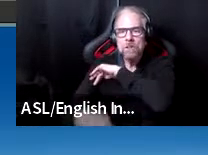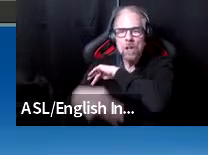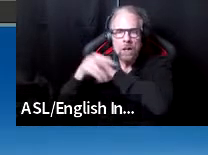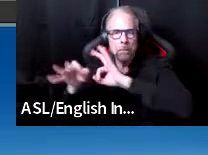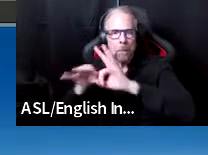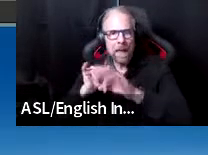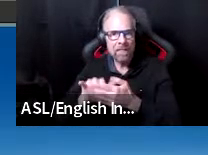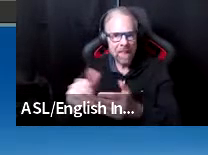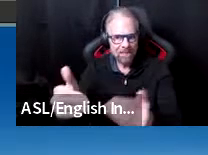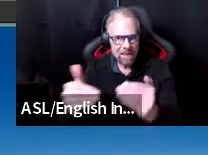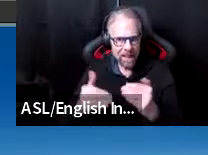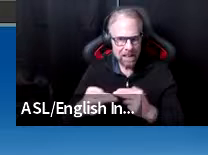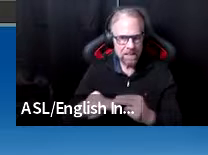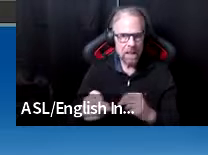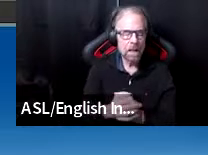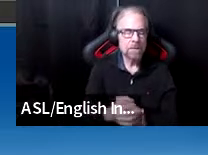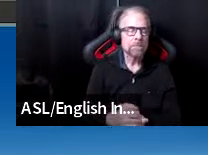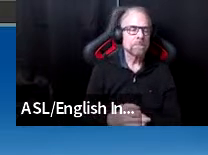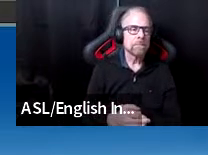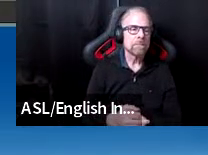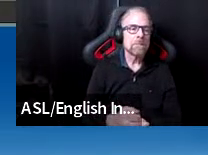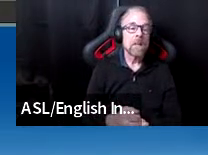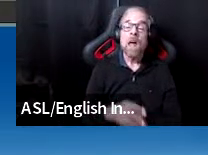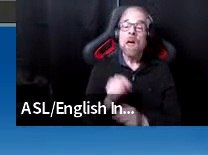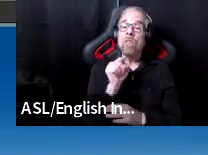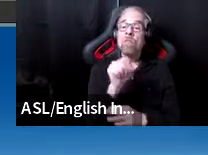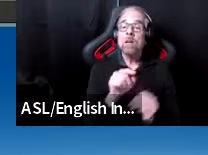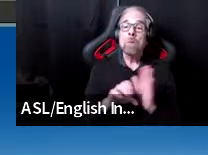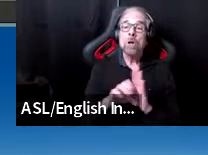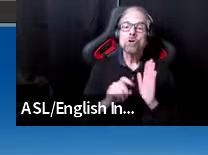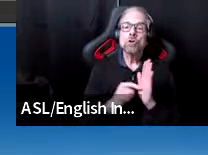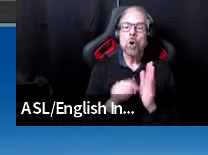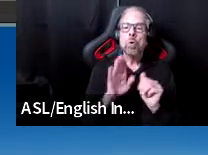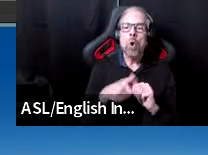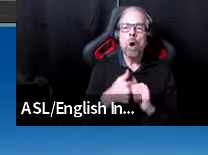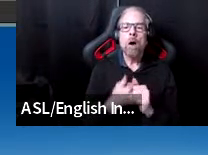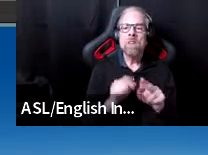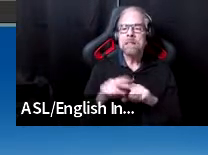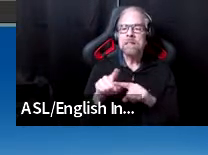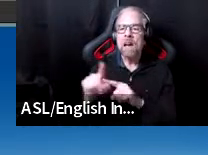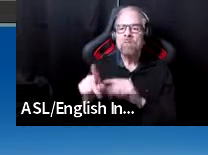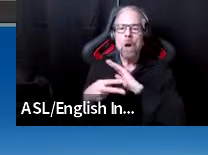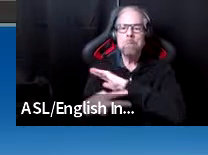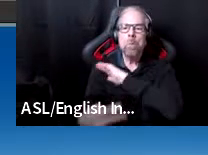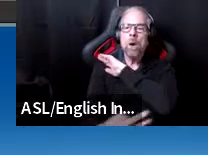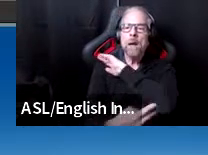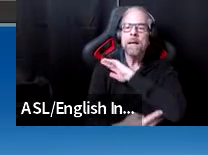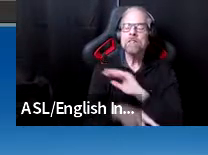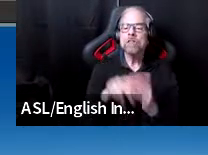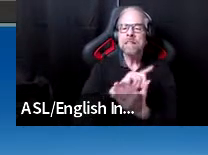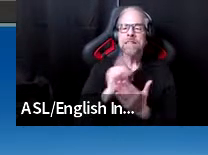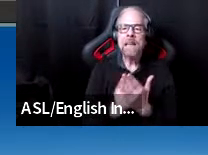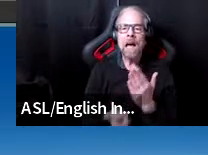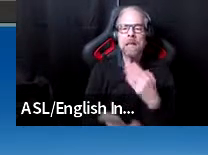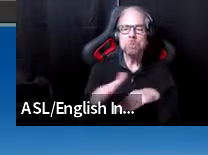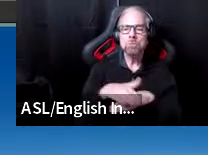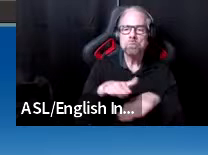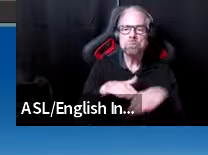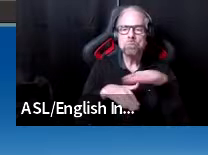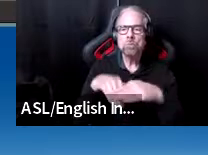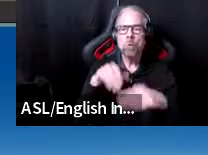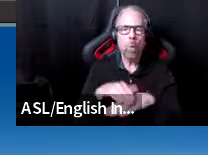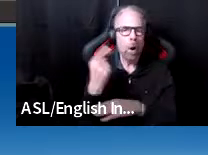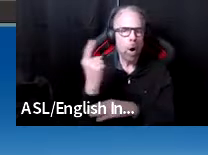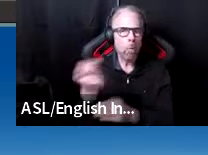Next slide. This graphic shows all of the bridge configurations superimposed onto one graphic, looking west towards the